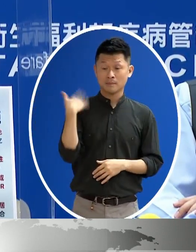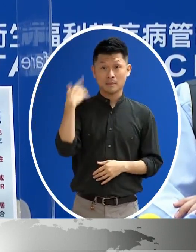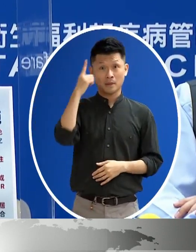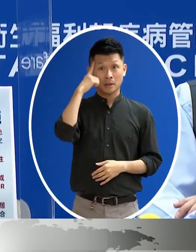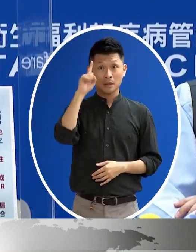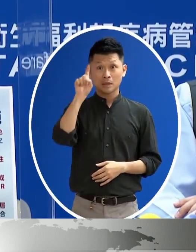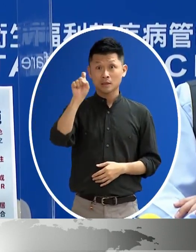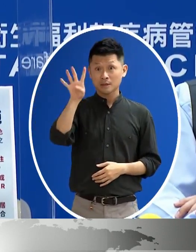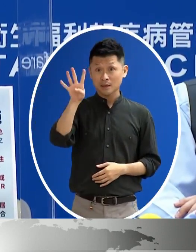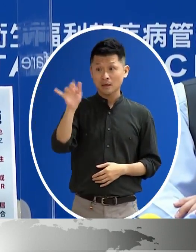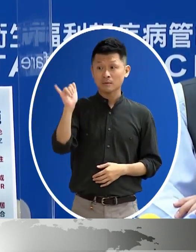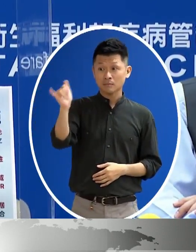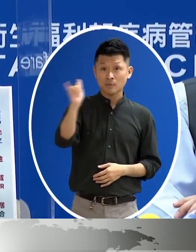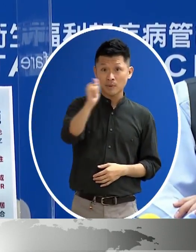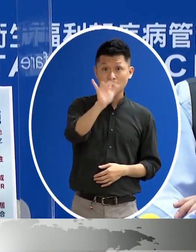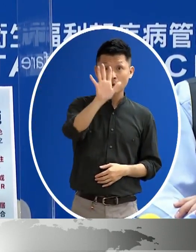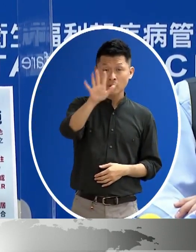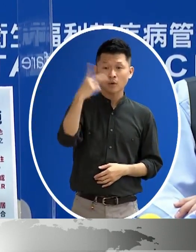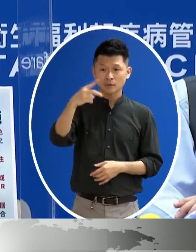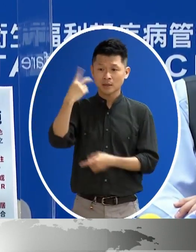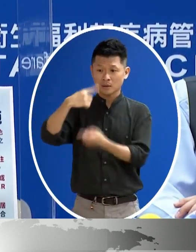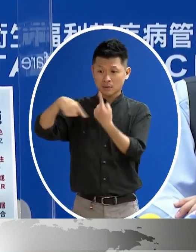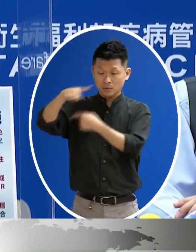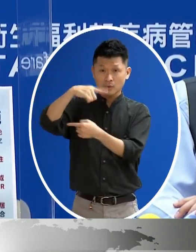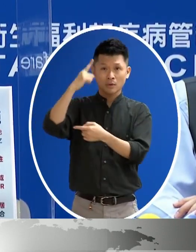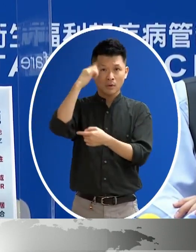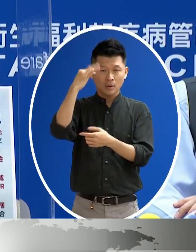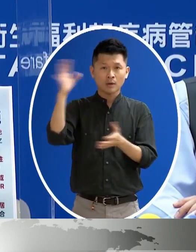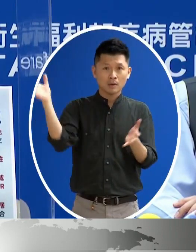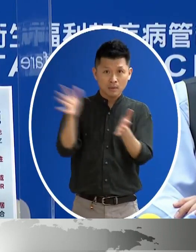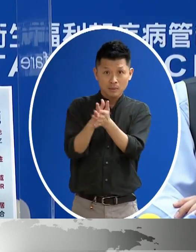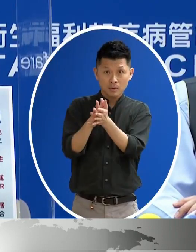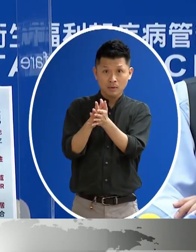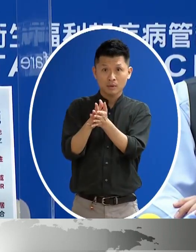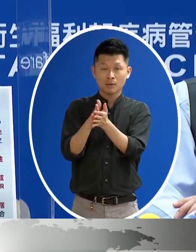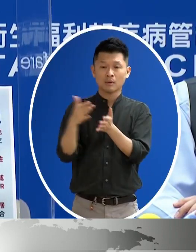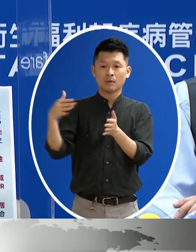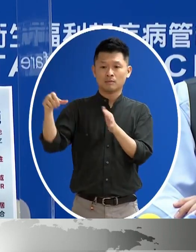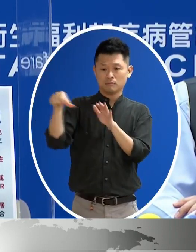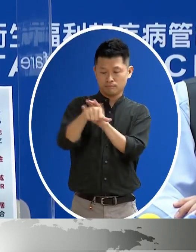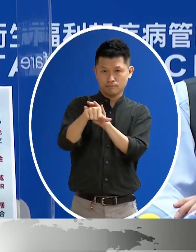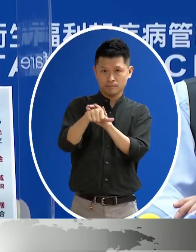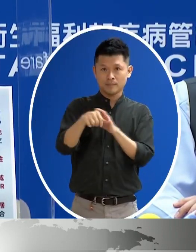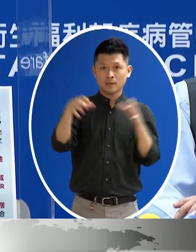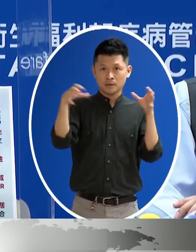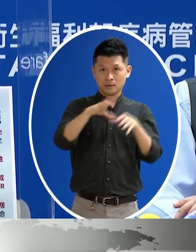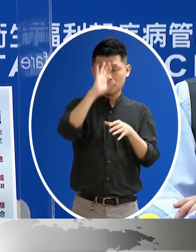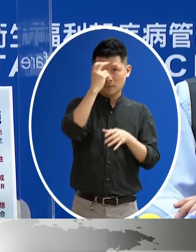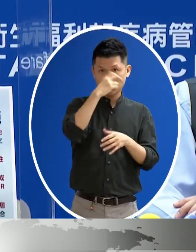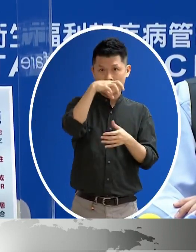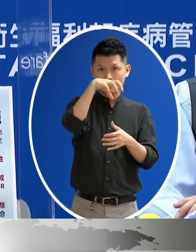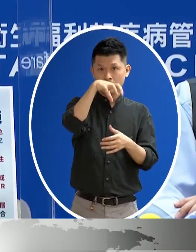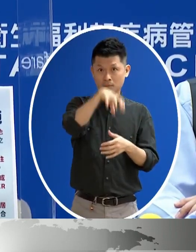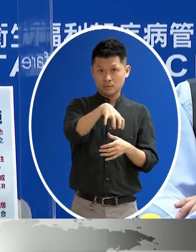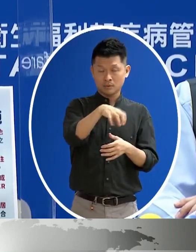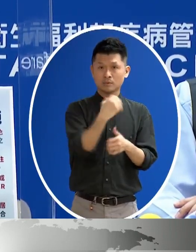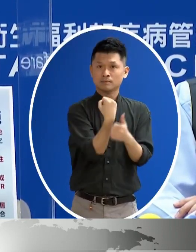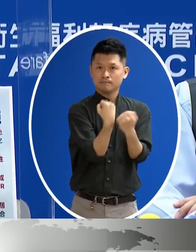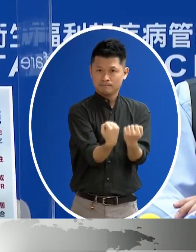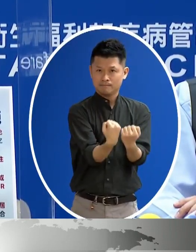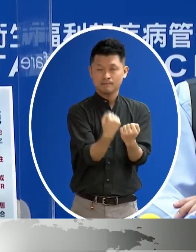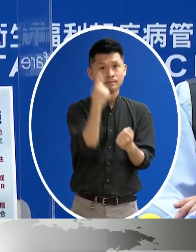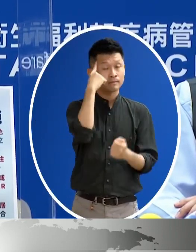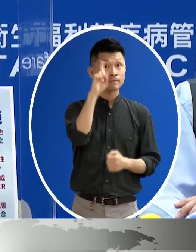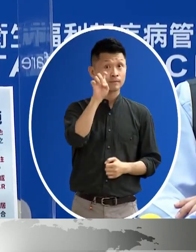Bangladesh. Brazil is also included due to the virus variant that's dominant there. People who have a travel history in these 7 countries